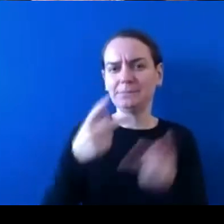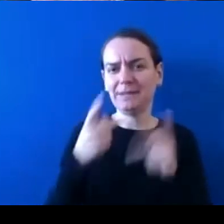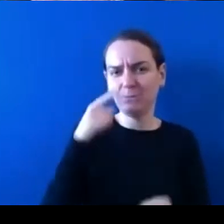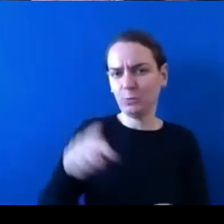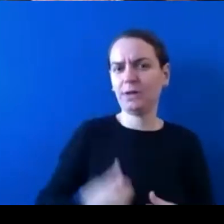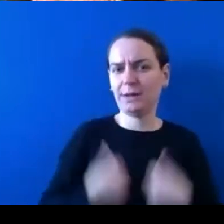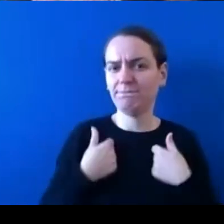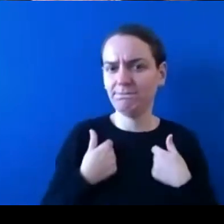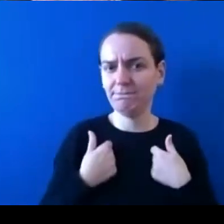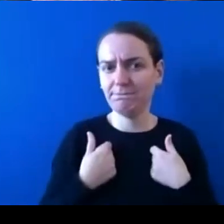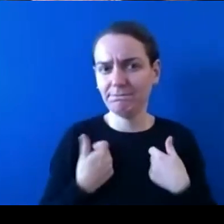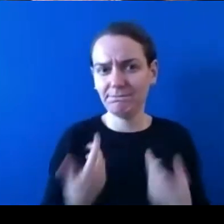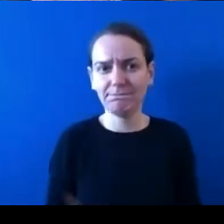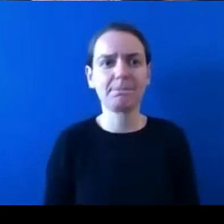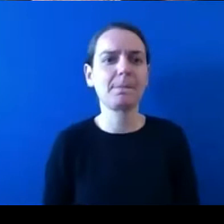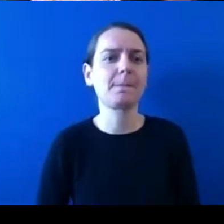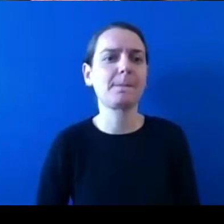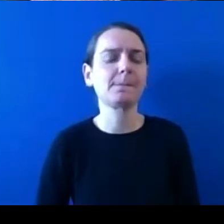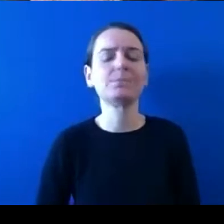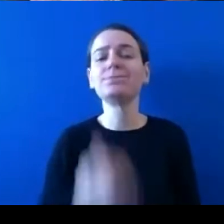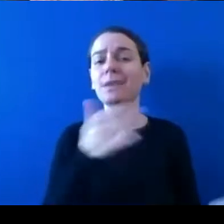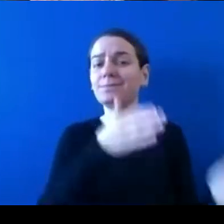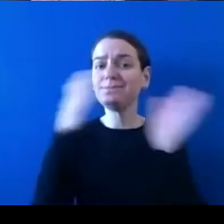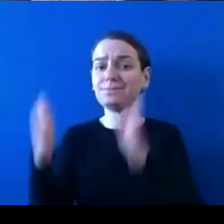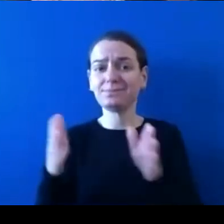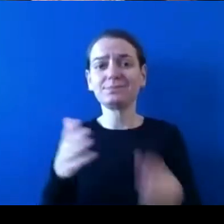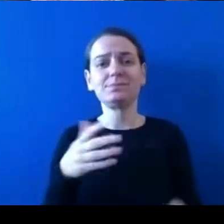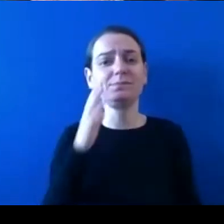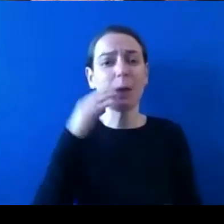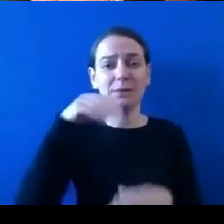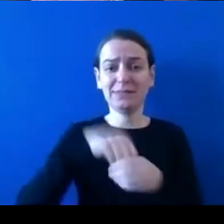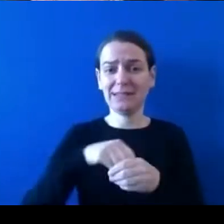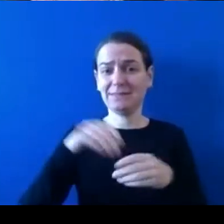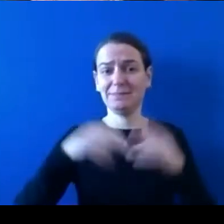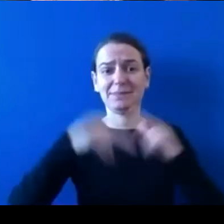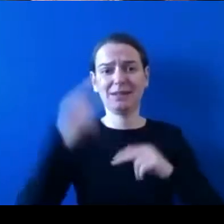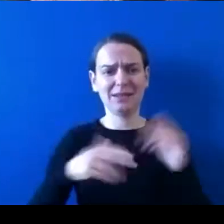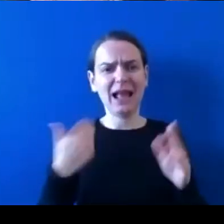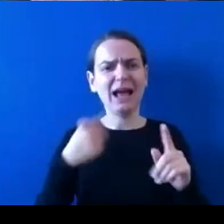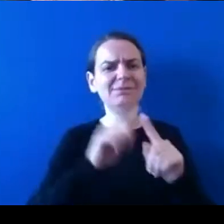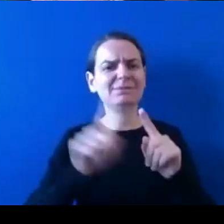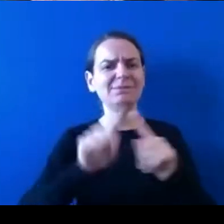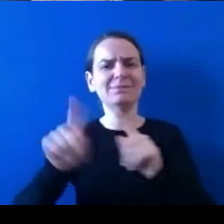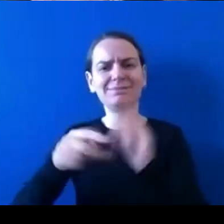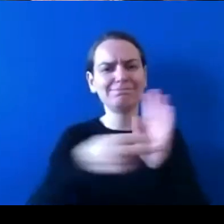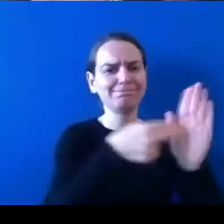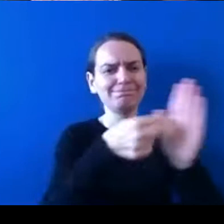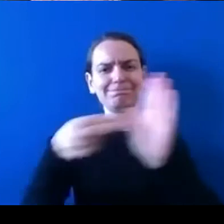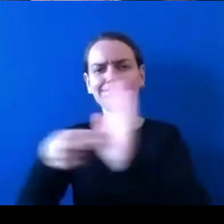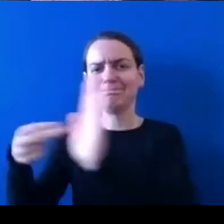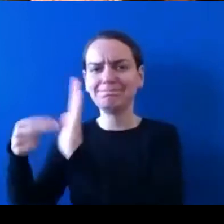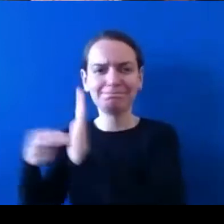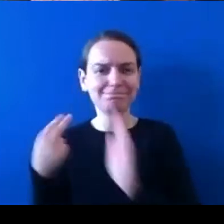at having your own labeling devices. And you may have to label your dorm rooms, your classrooms,